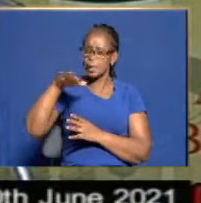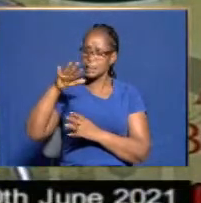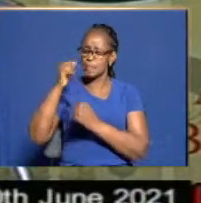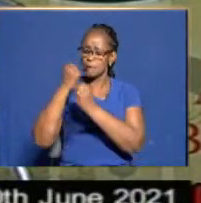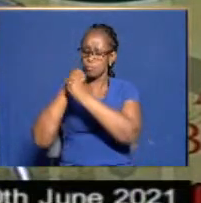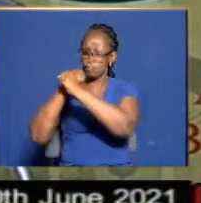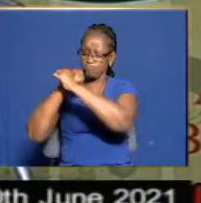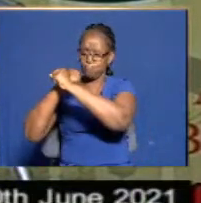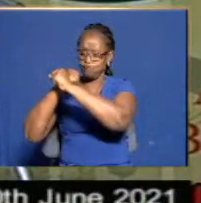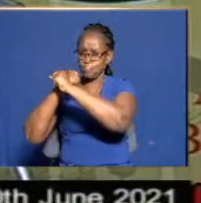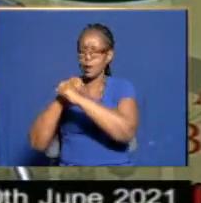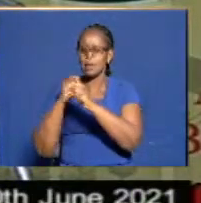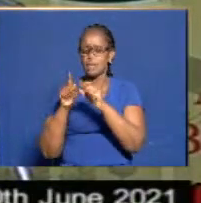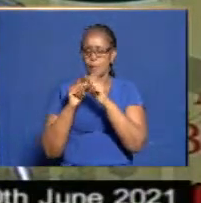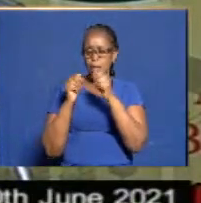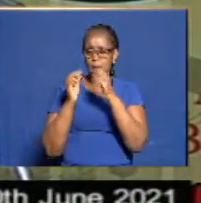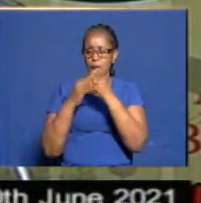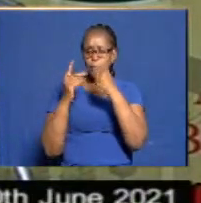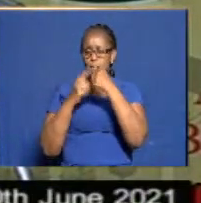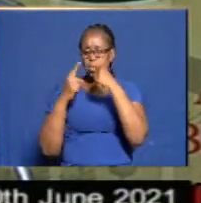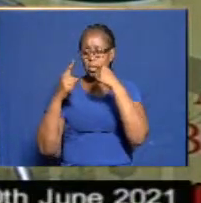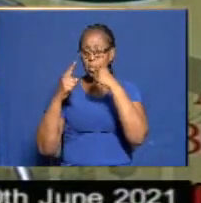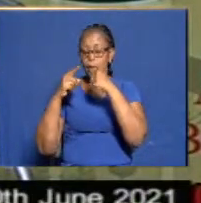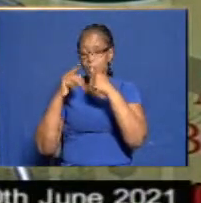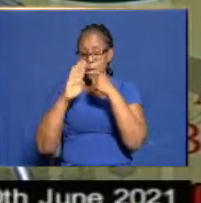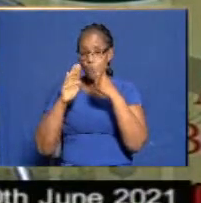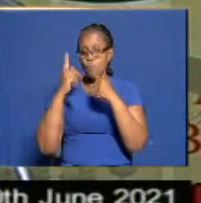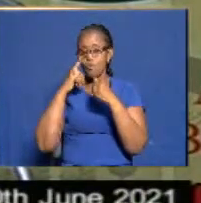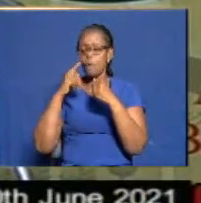₦3.3 billion for environment management and protection,